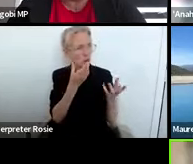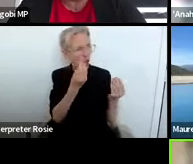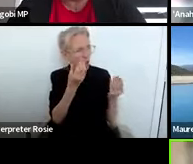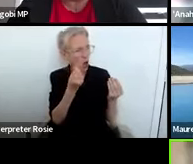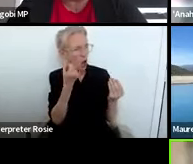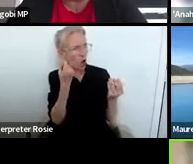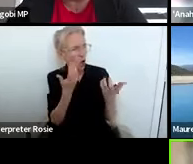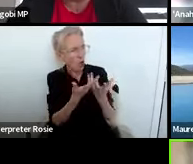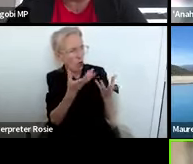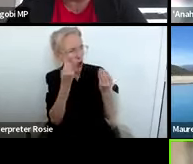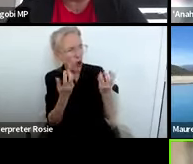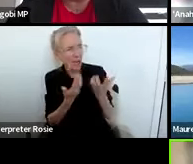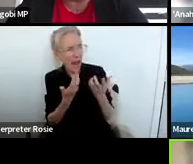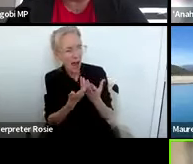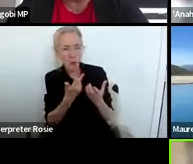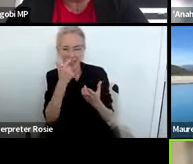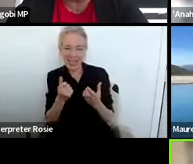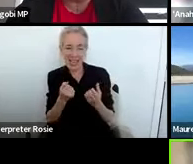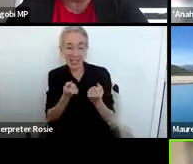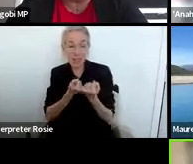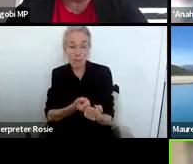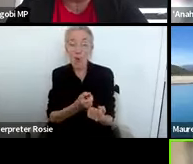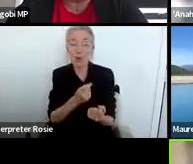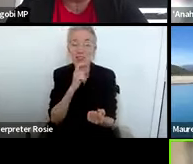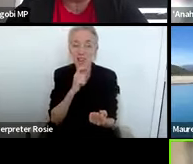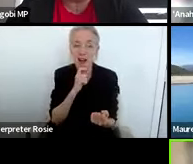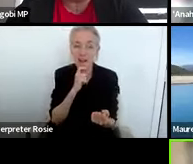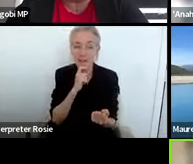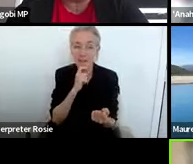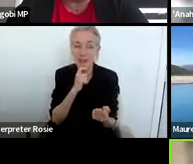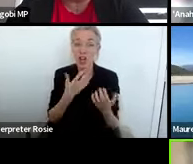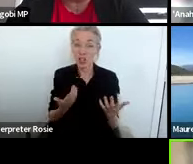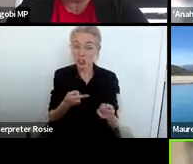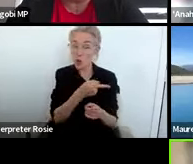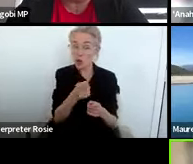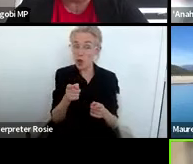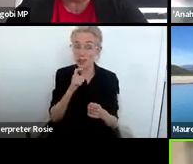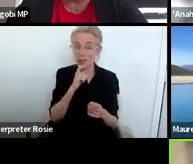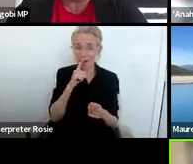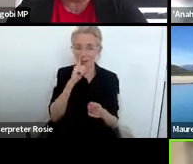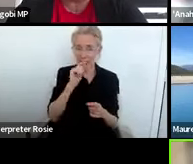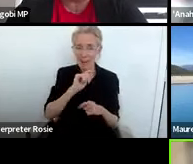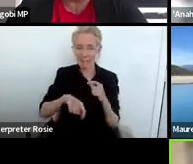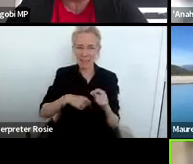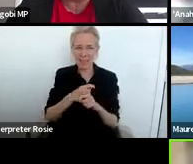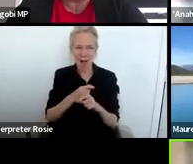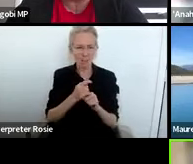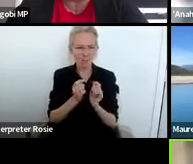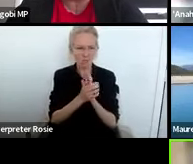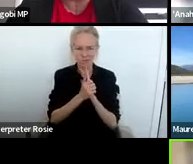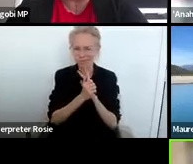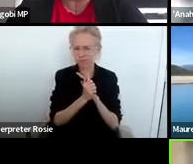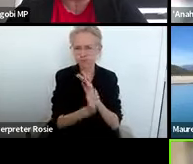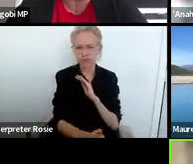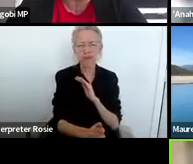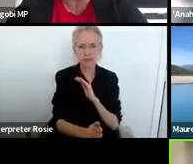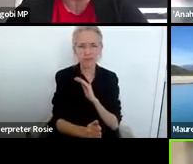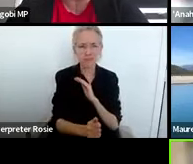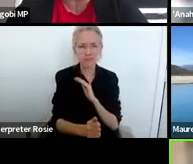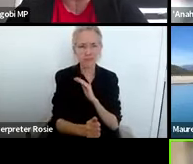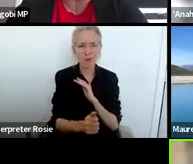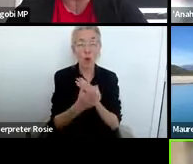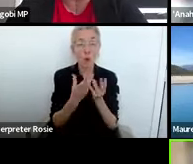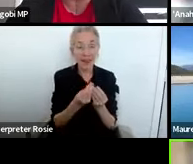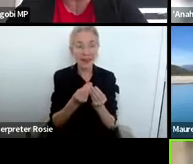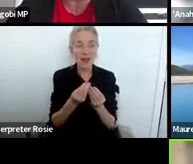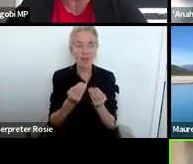reality is that those people can become even more empowered and capable employees. So we